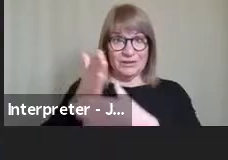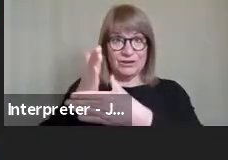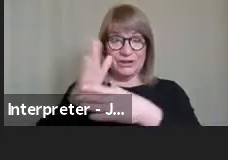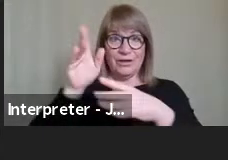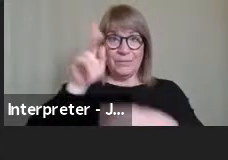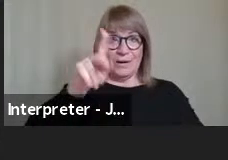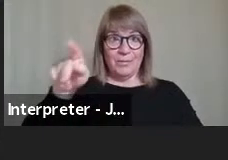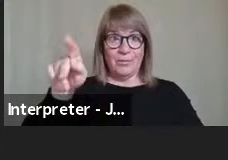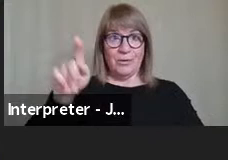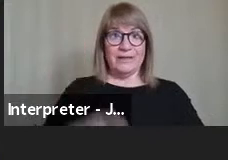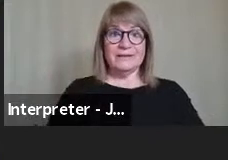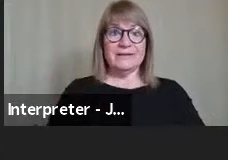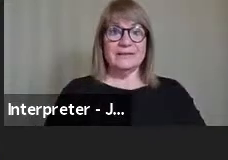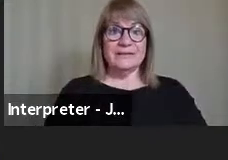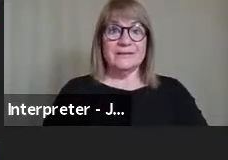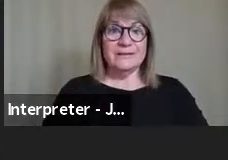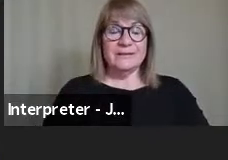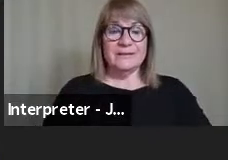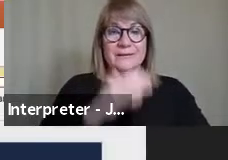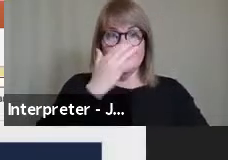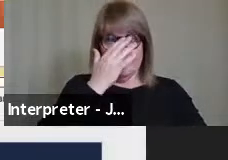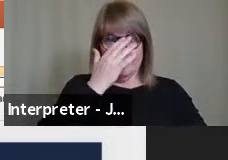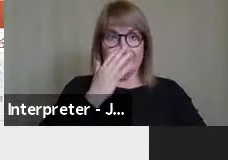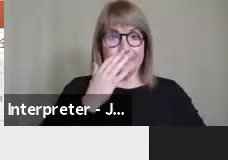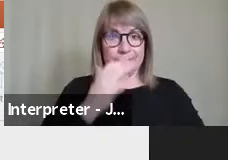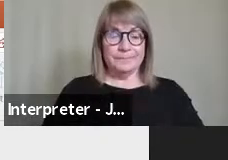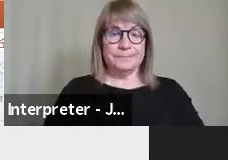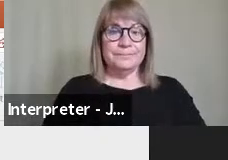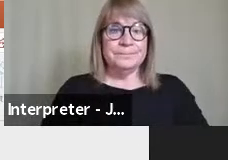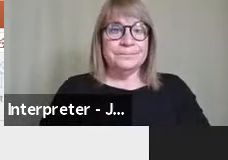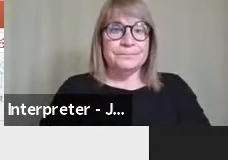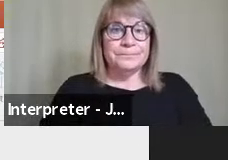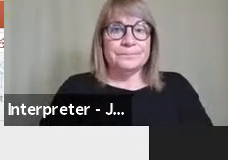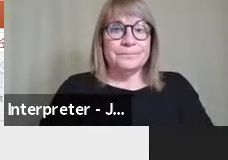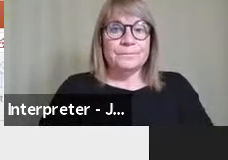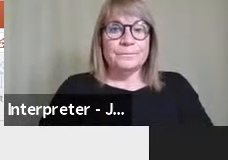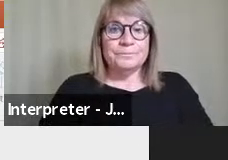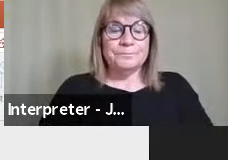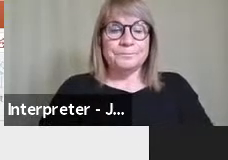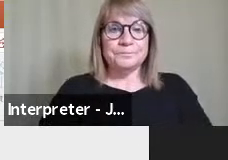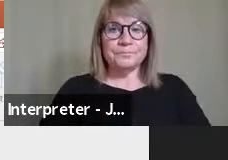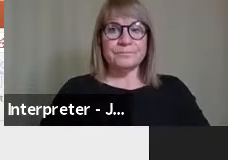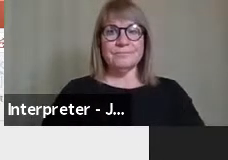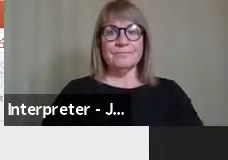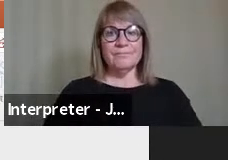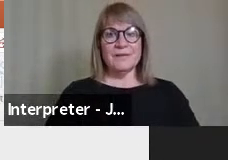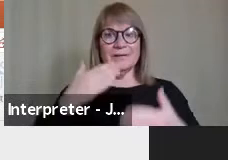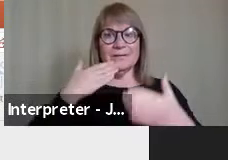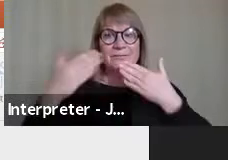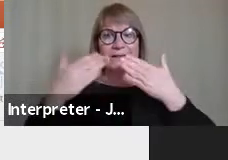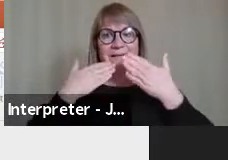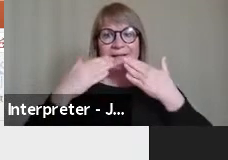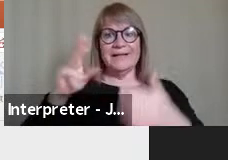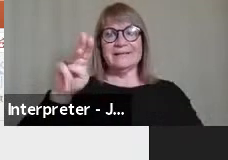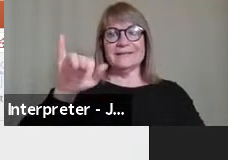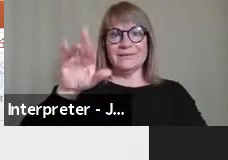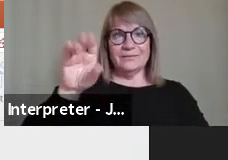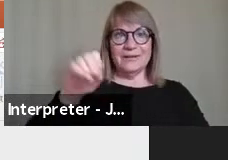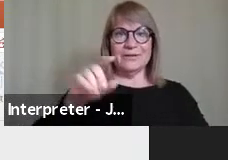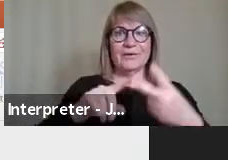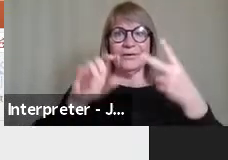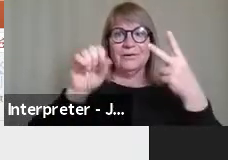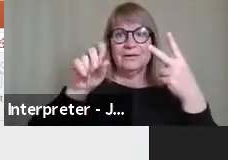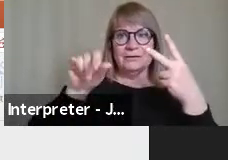uh for us um many thanks to minos lava and susan and